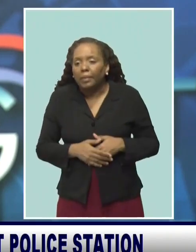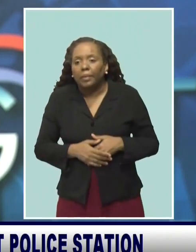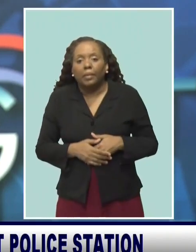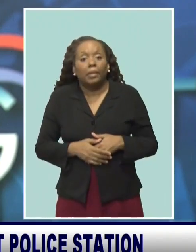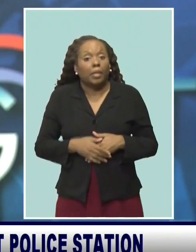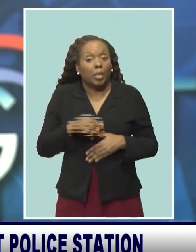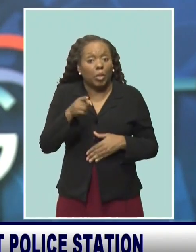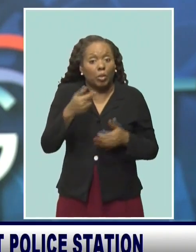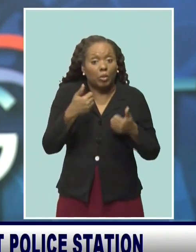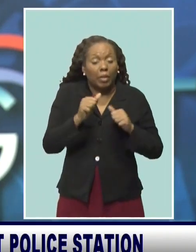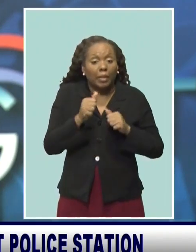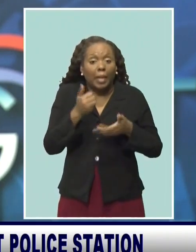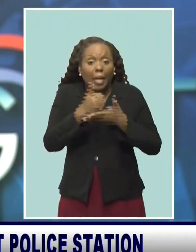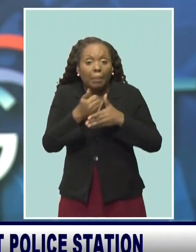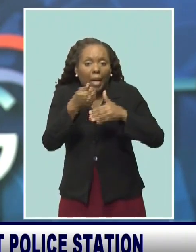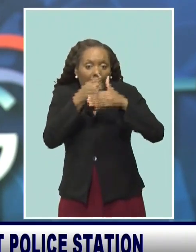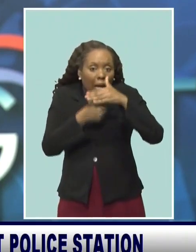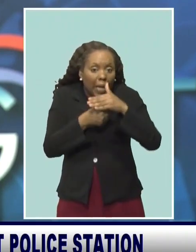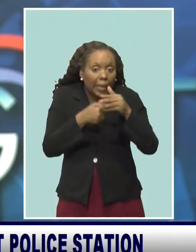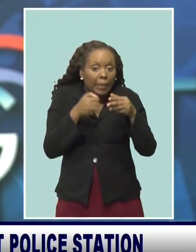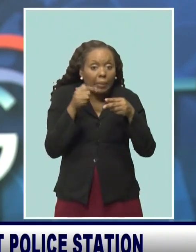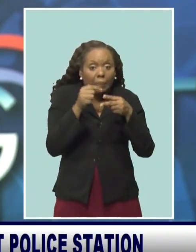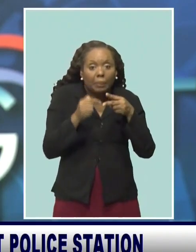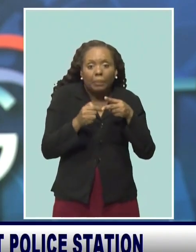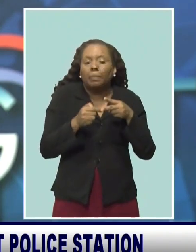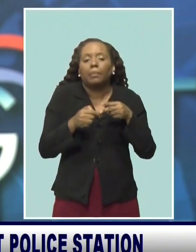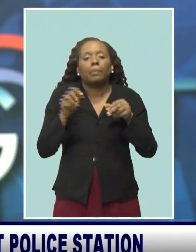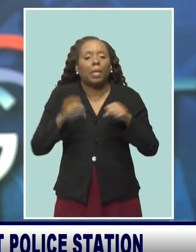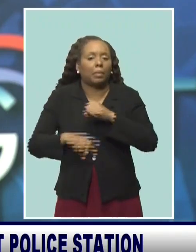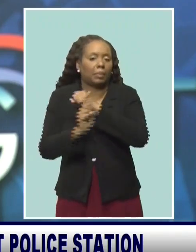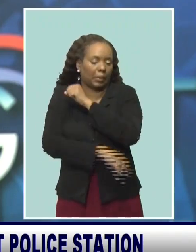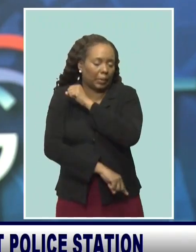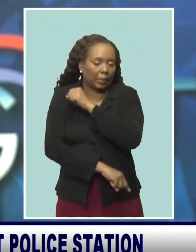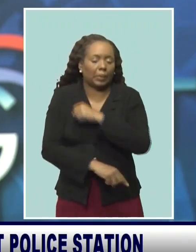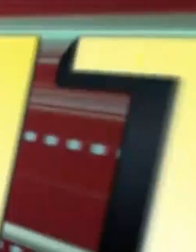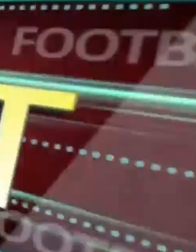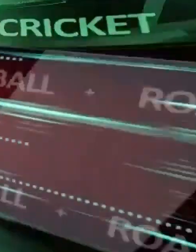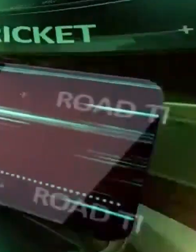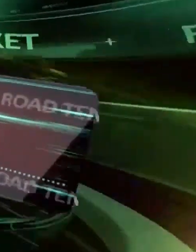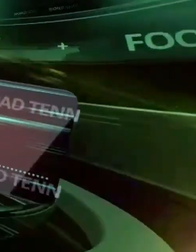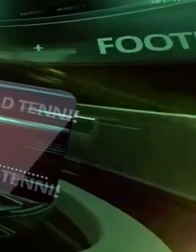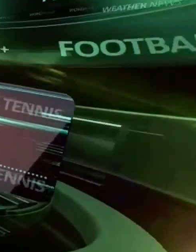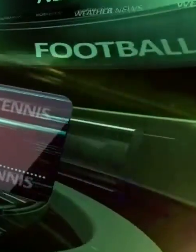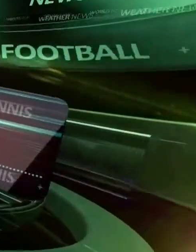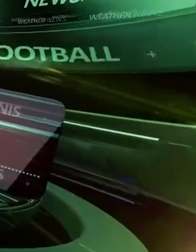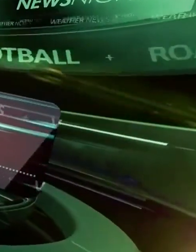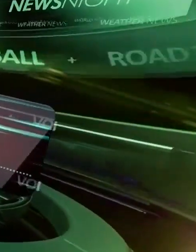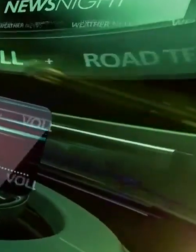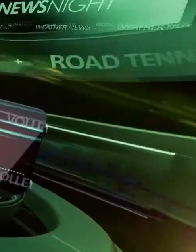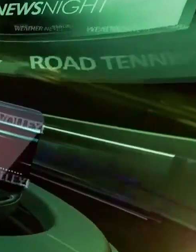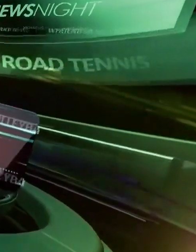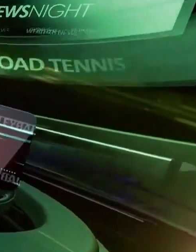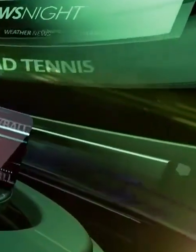wanted persons. Any person caught committing this offense can be prosecuted.